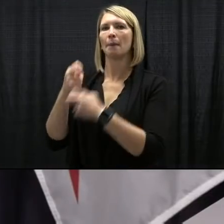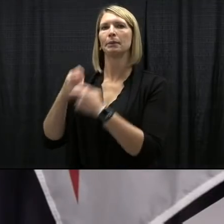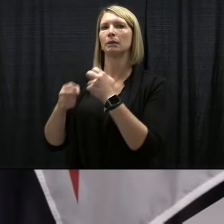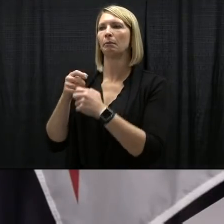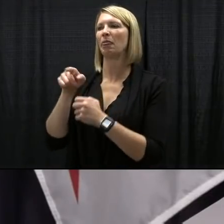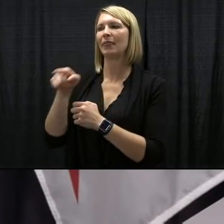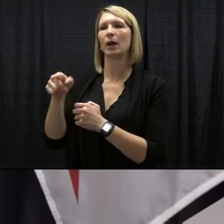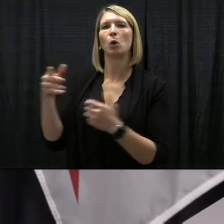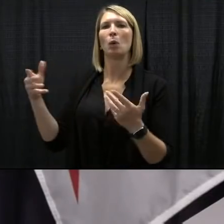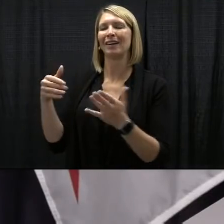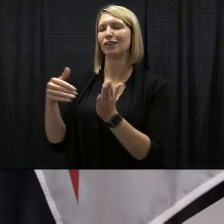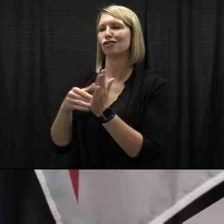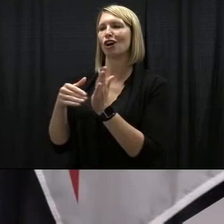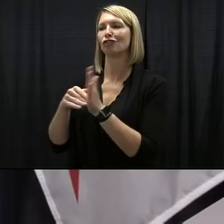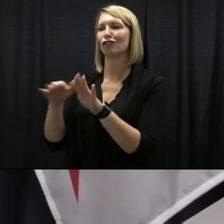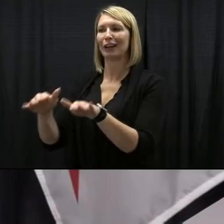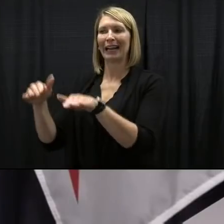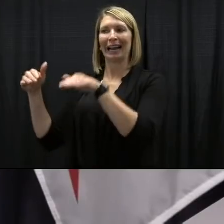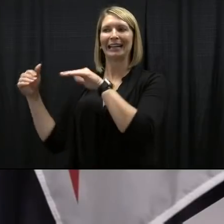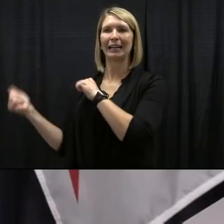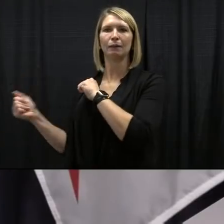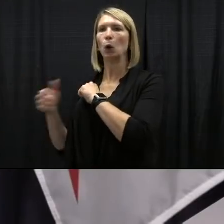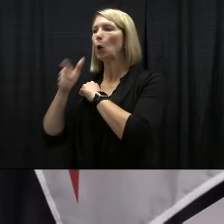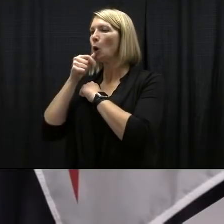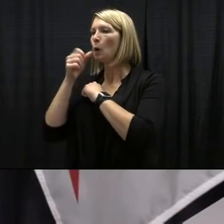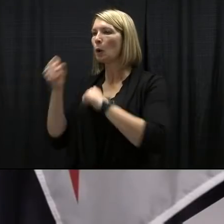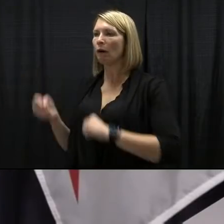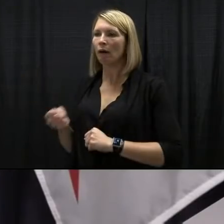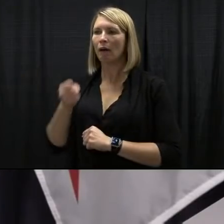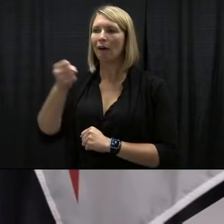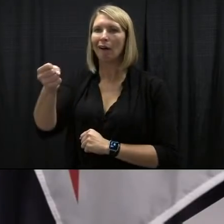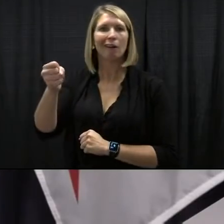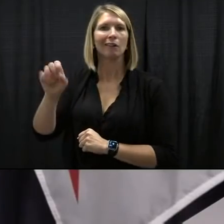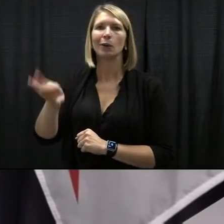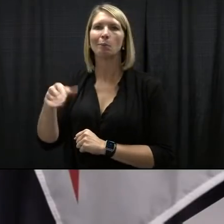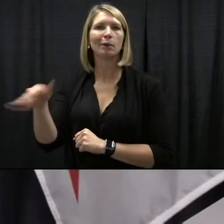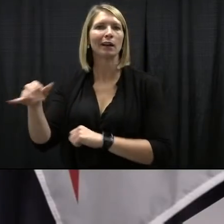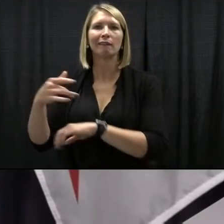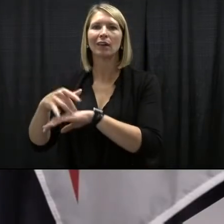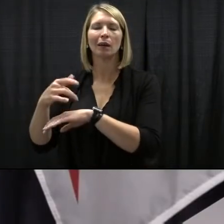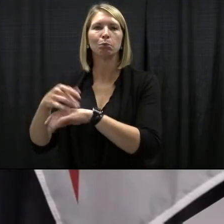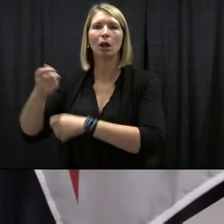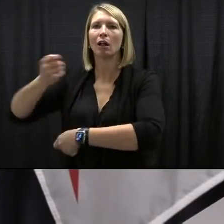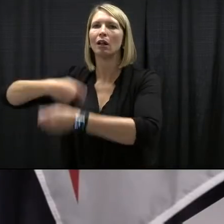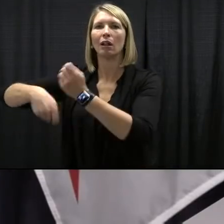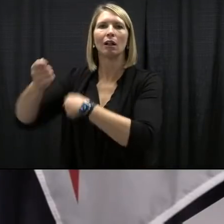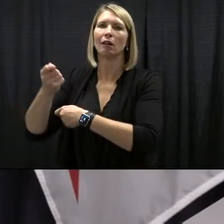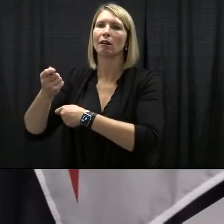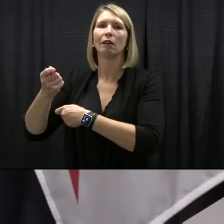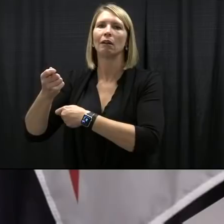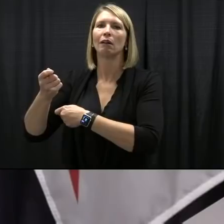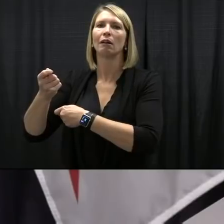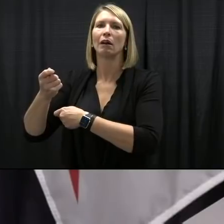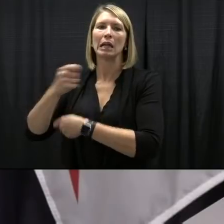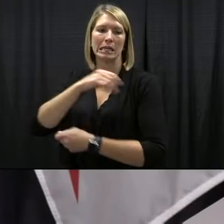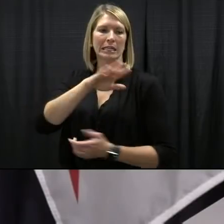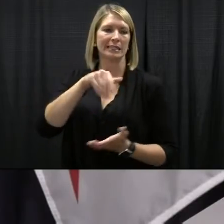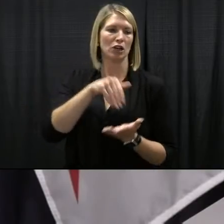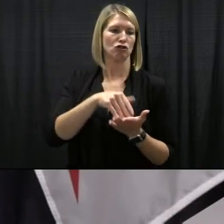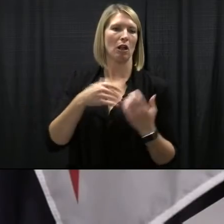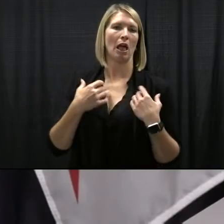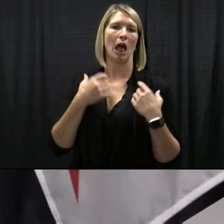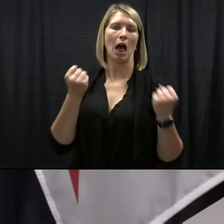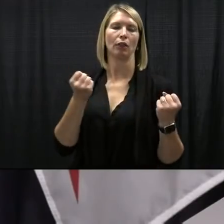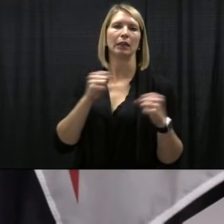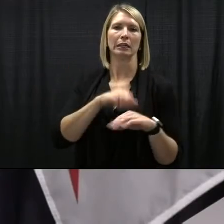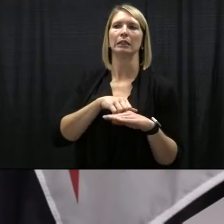of leave, and that's simply allowed. Well, it's Central Health have filled that gap